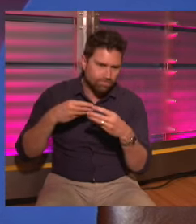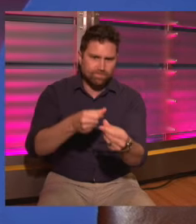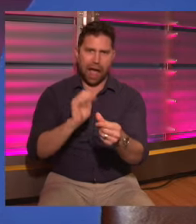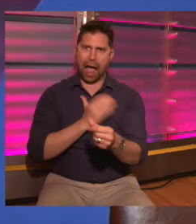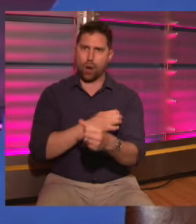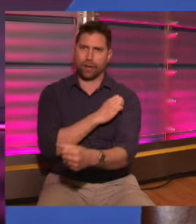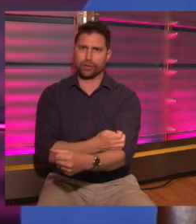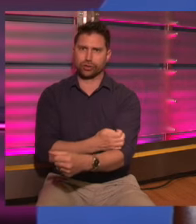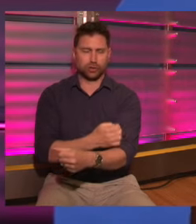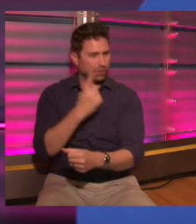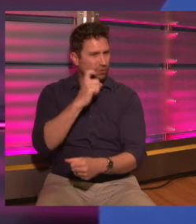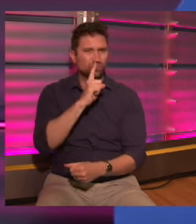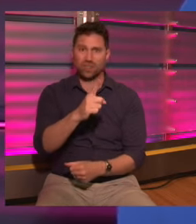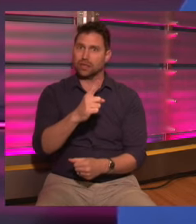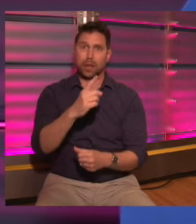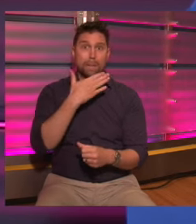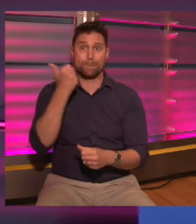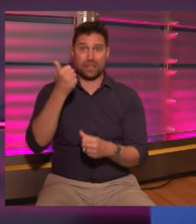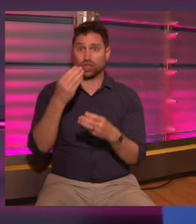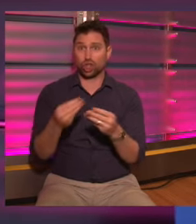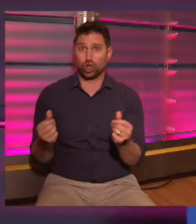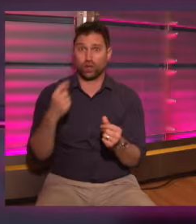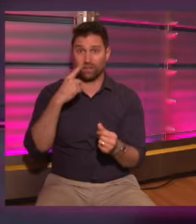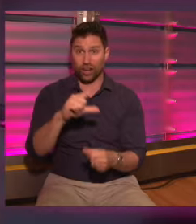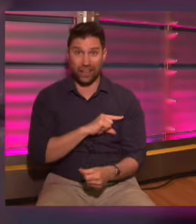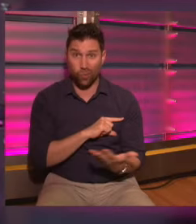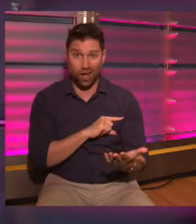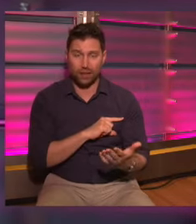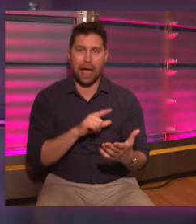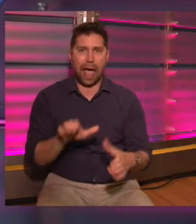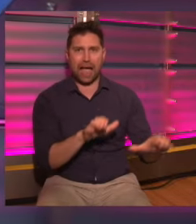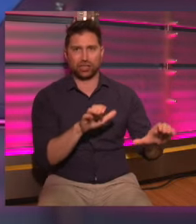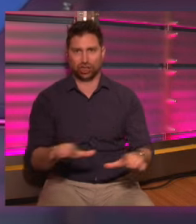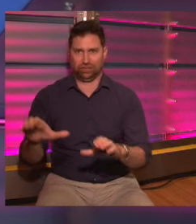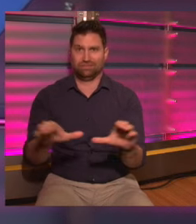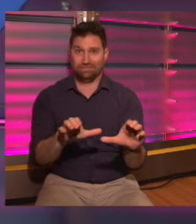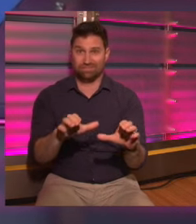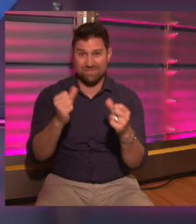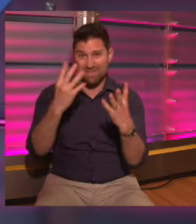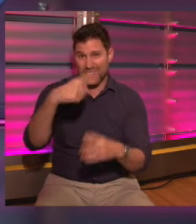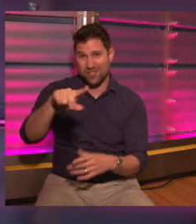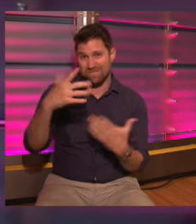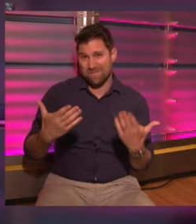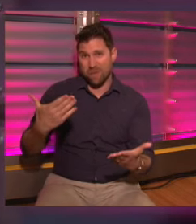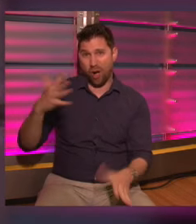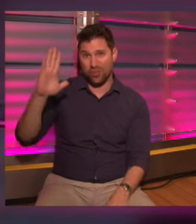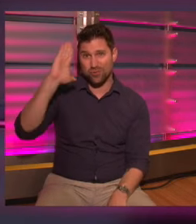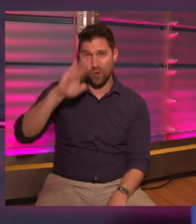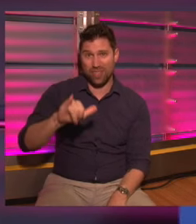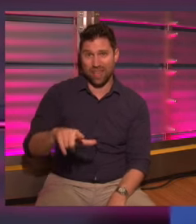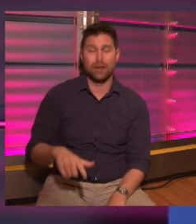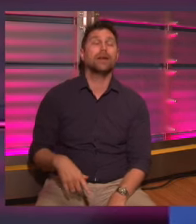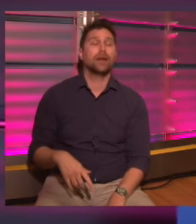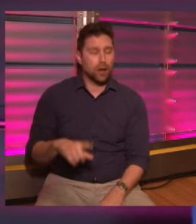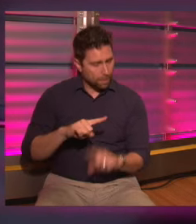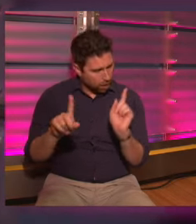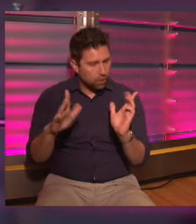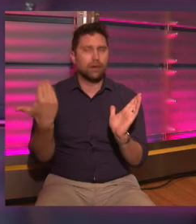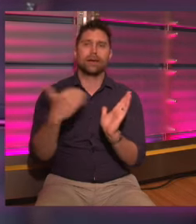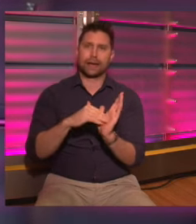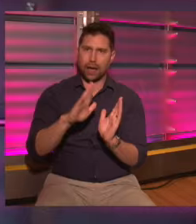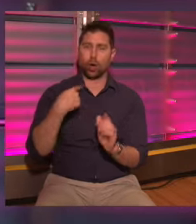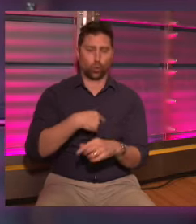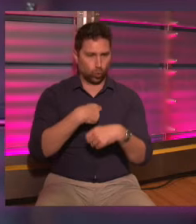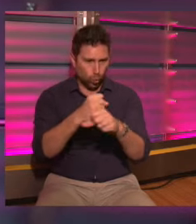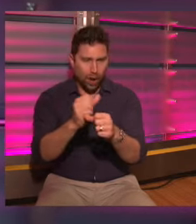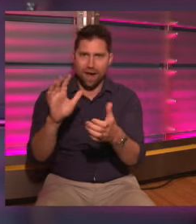honestly, I think the best cure for guilt is action, as many of you probably know. But for us, again, once we created the